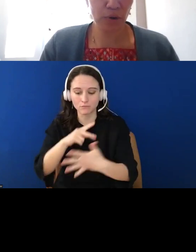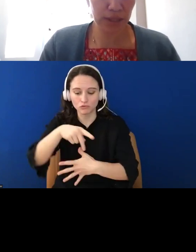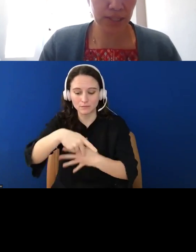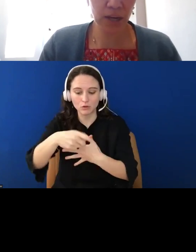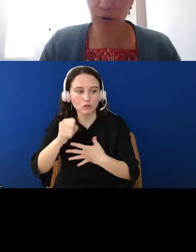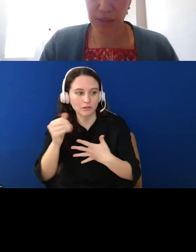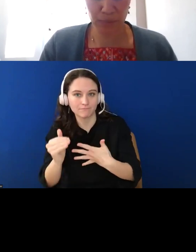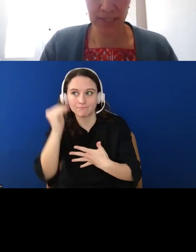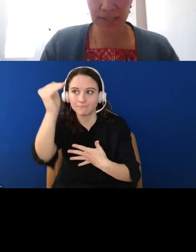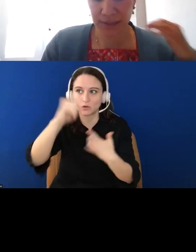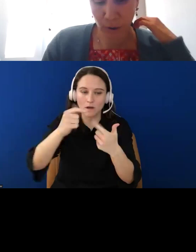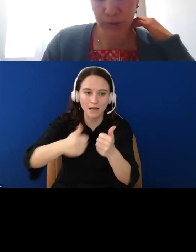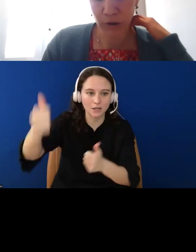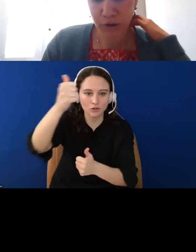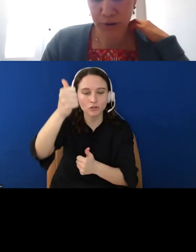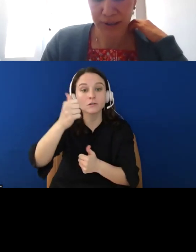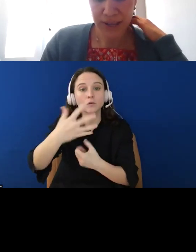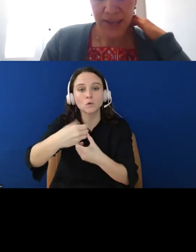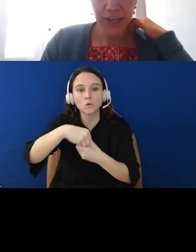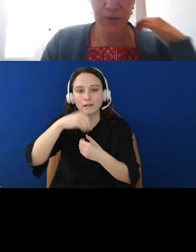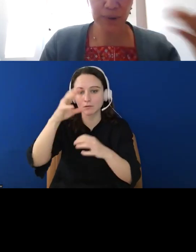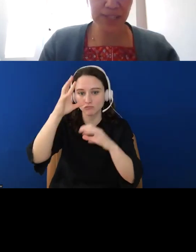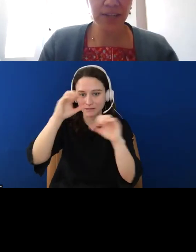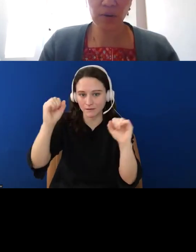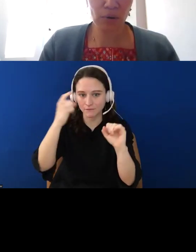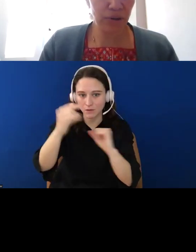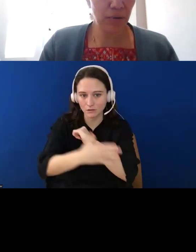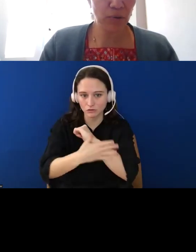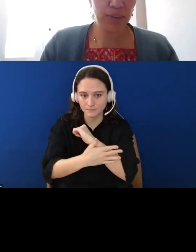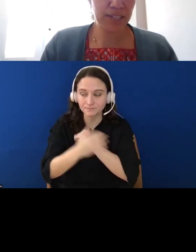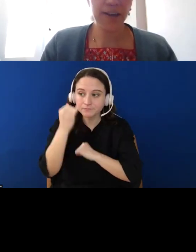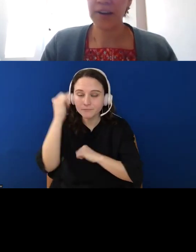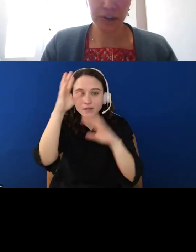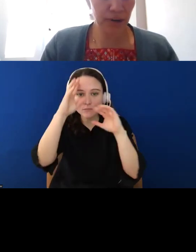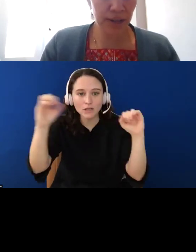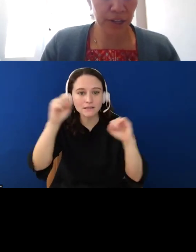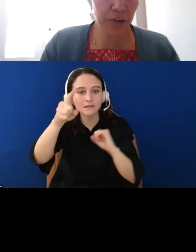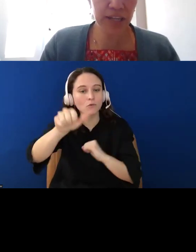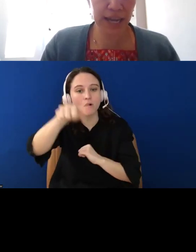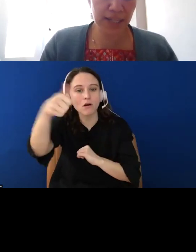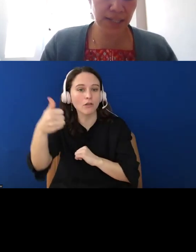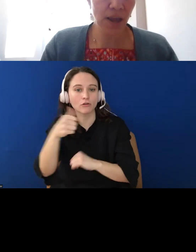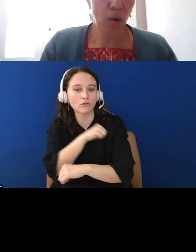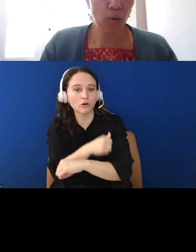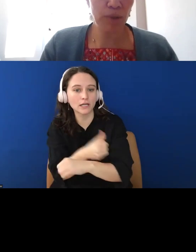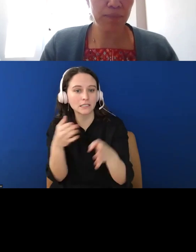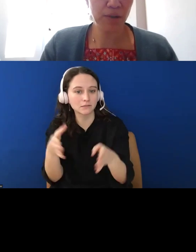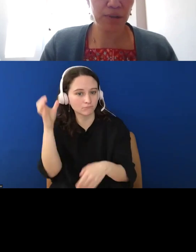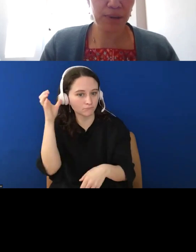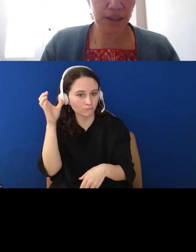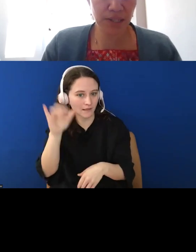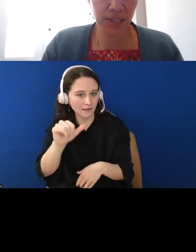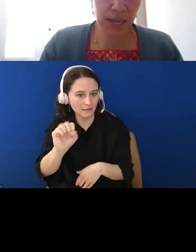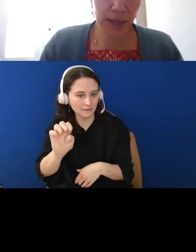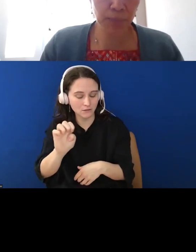higher authorities, including the president of the country. If the president or other authorities hear the case, all members